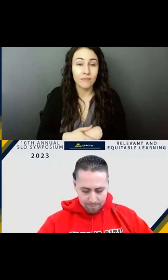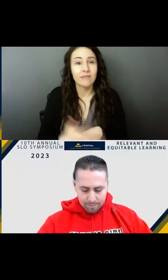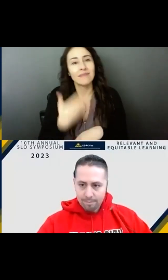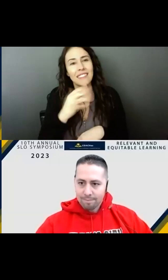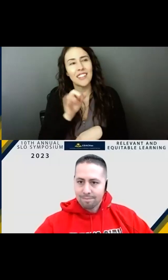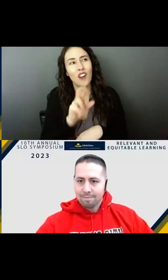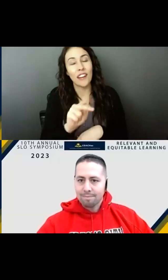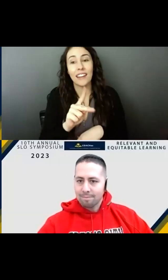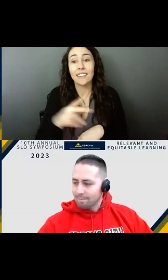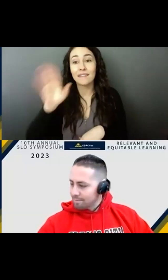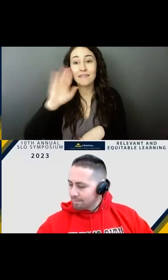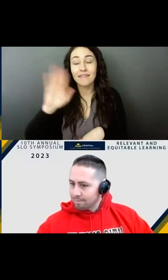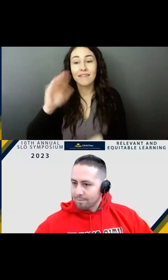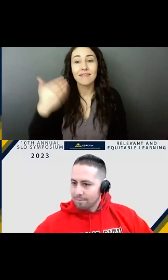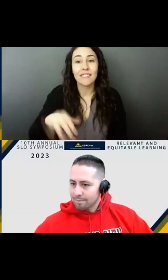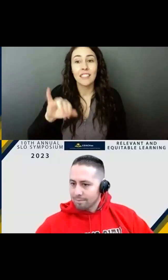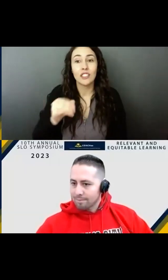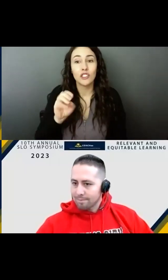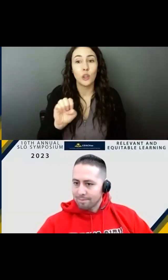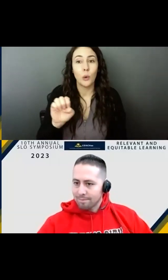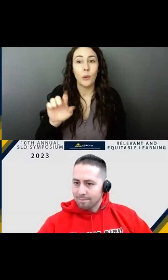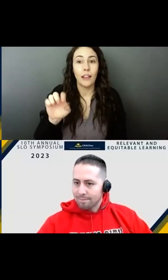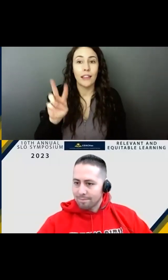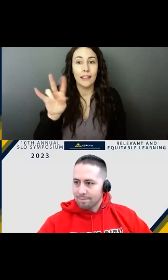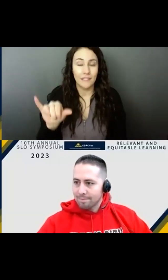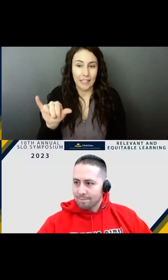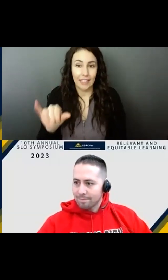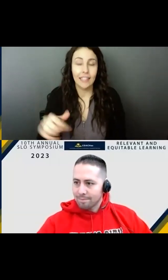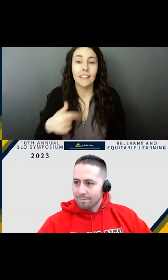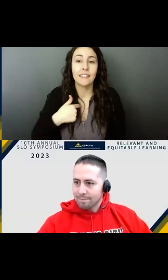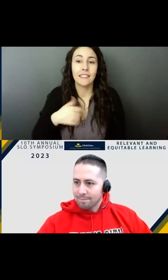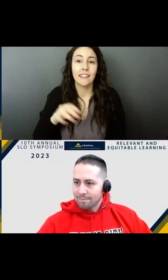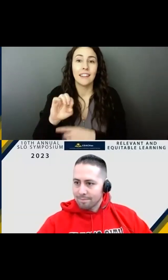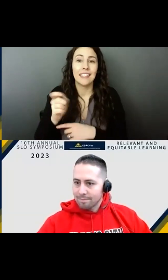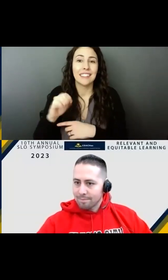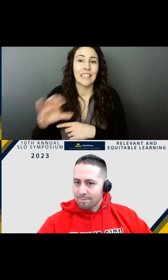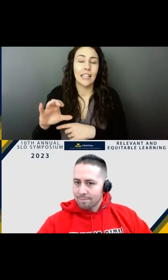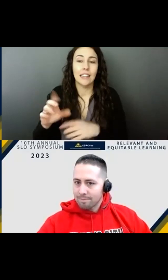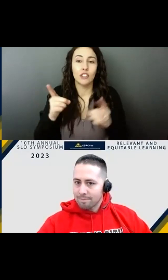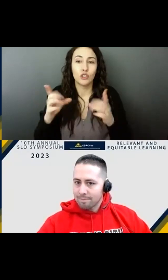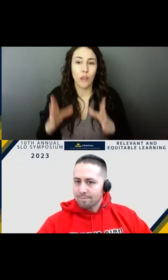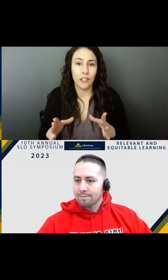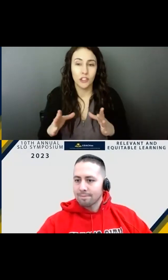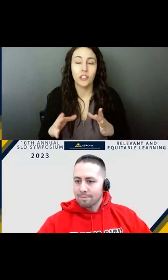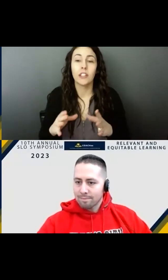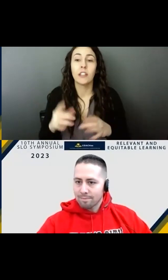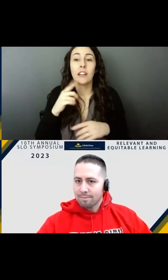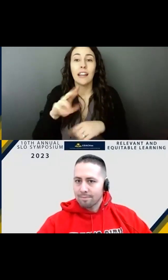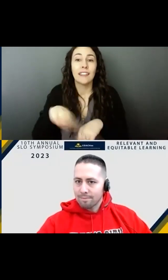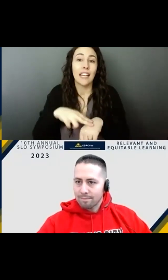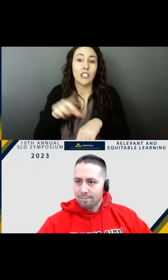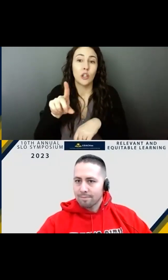Hi, everyone. My name is Joe Levy. I'm serve as the Executive Director of Assessment and Accreditation at National Louis